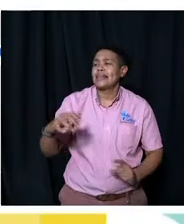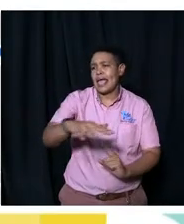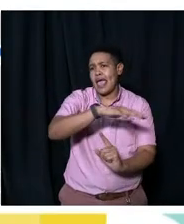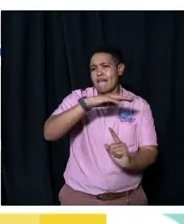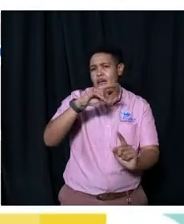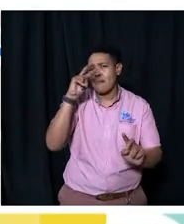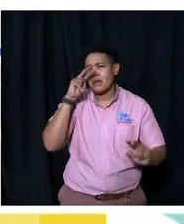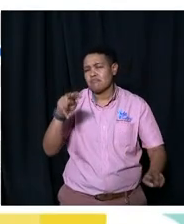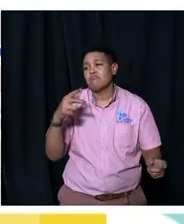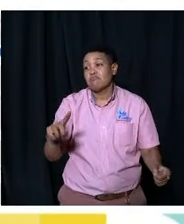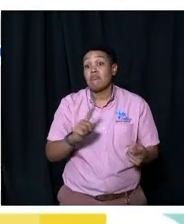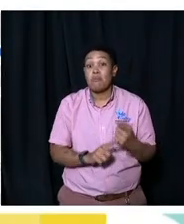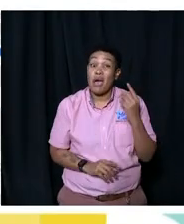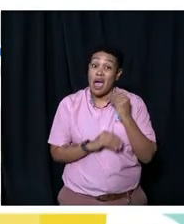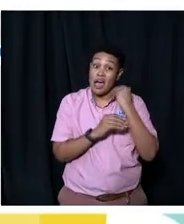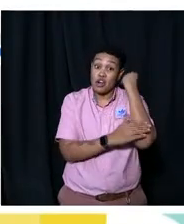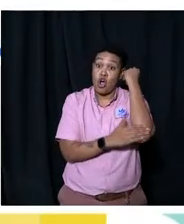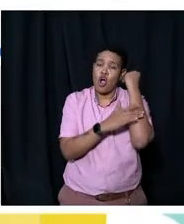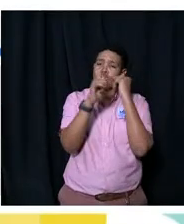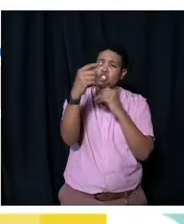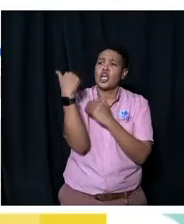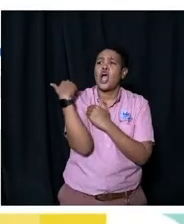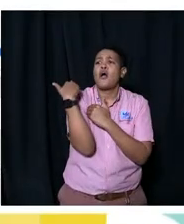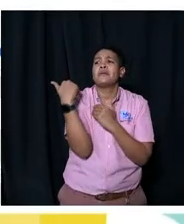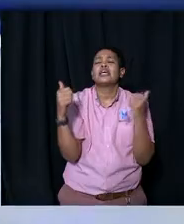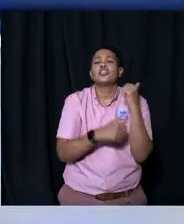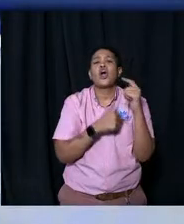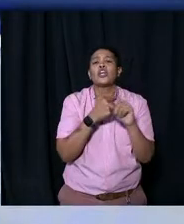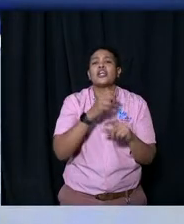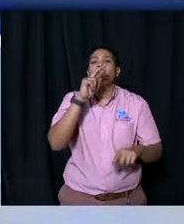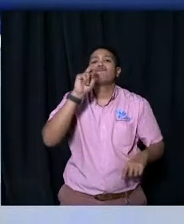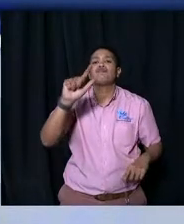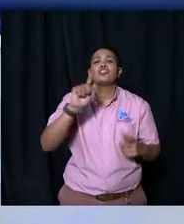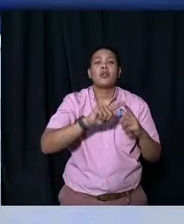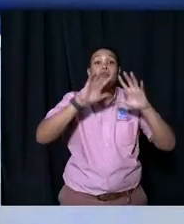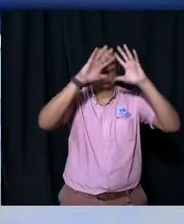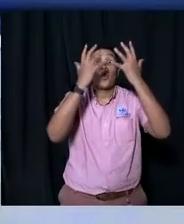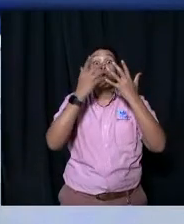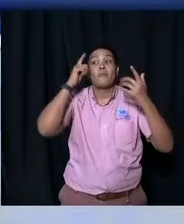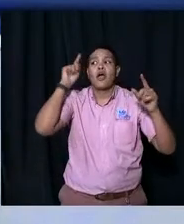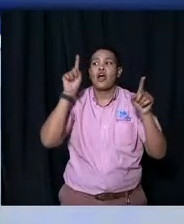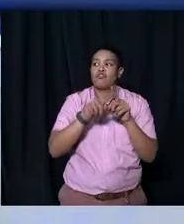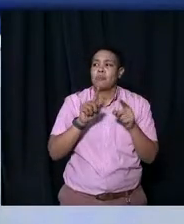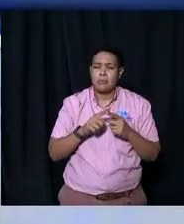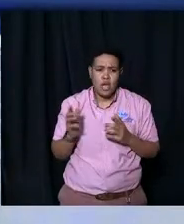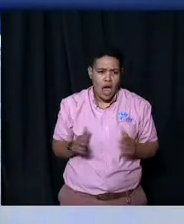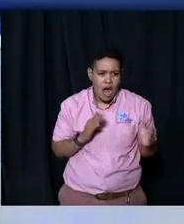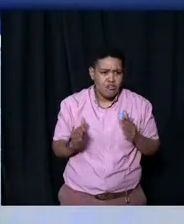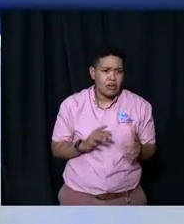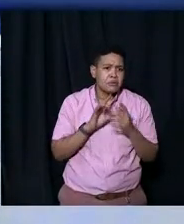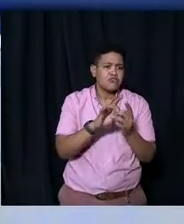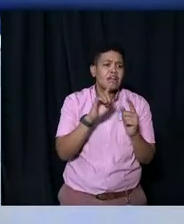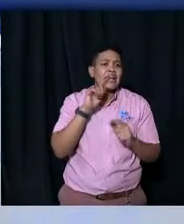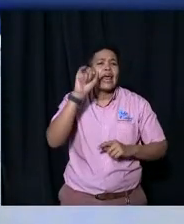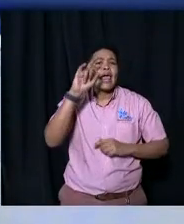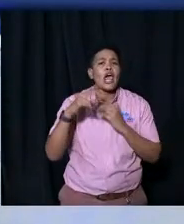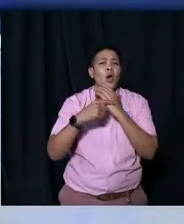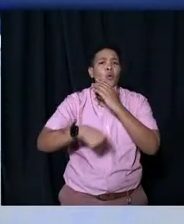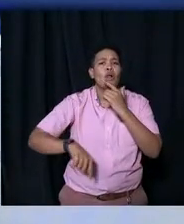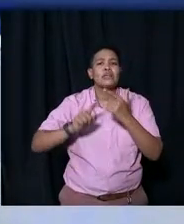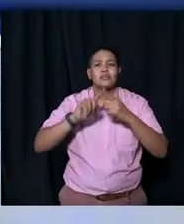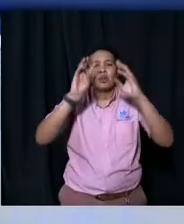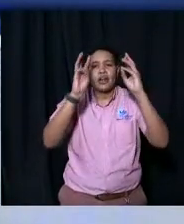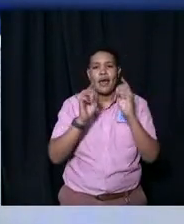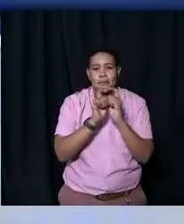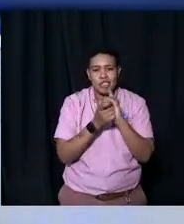environment, as well as the country's obligations under regional and global agreements and arrangements related to air quality and climate